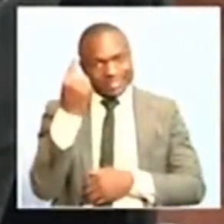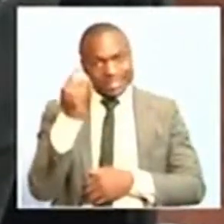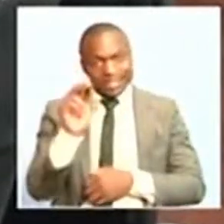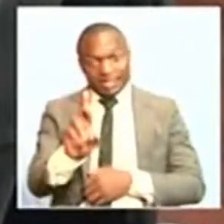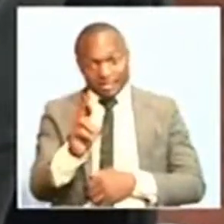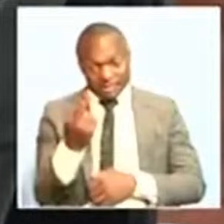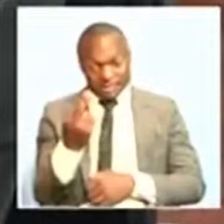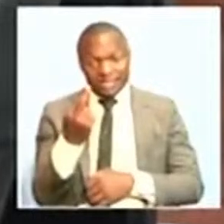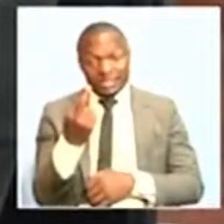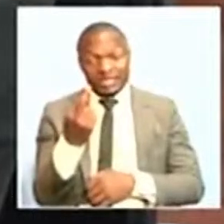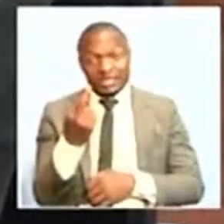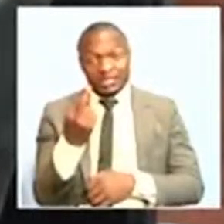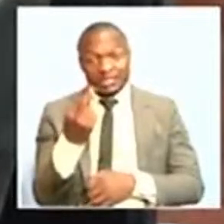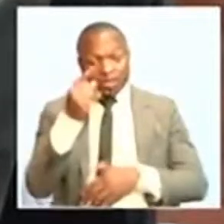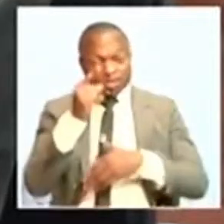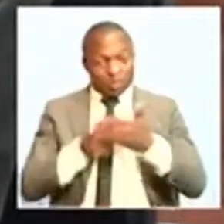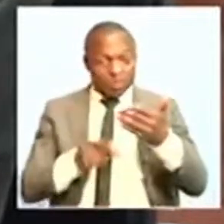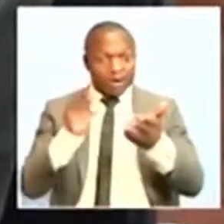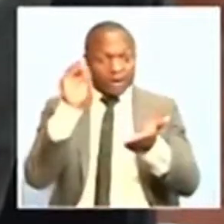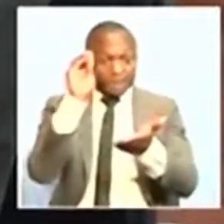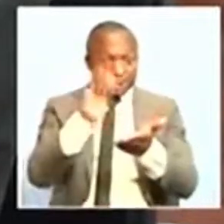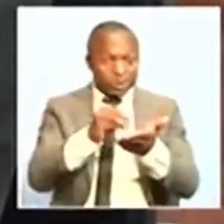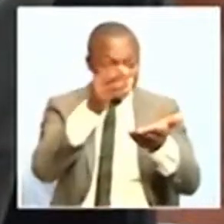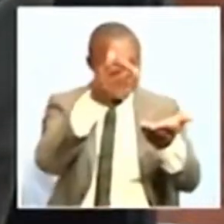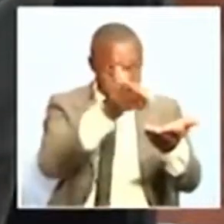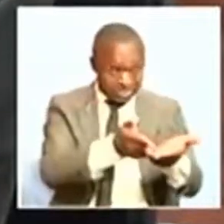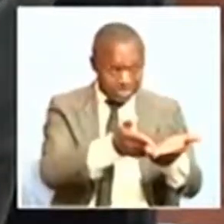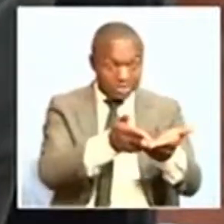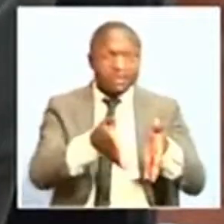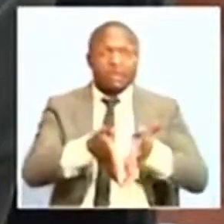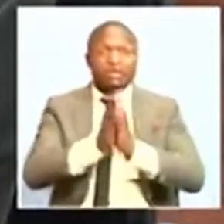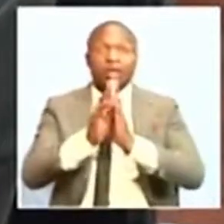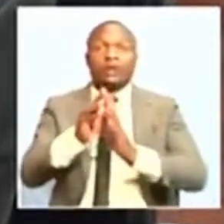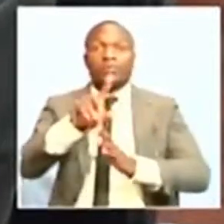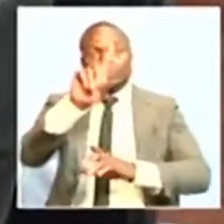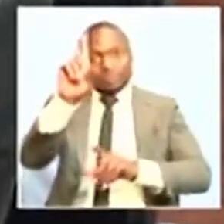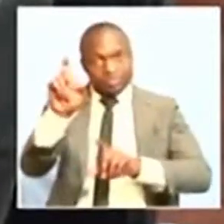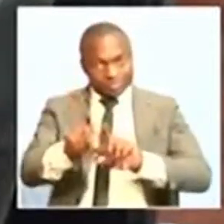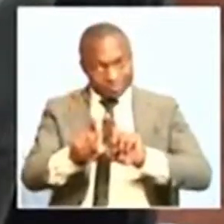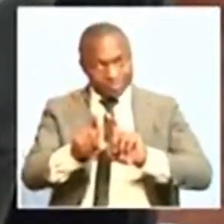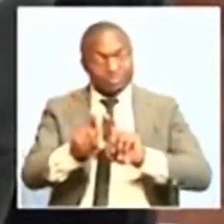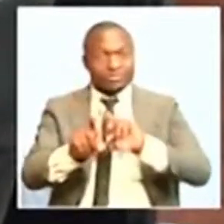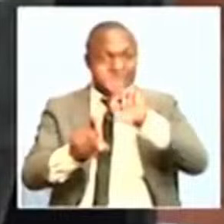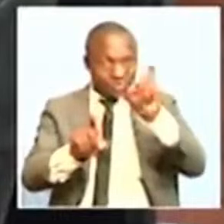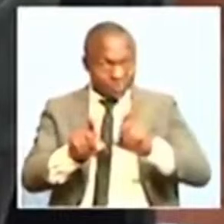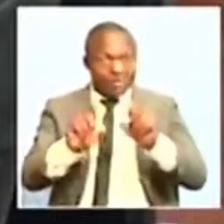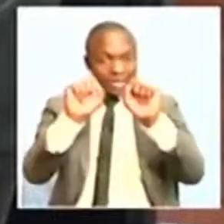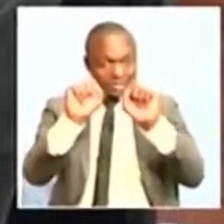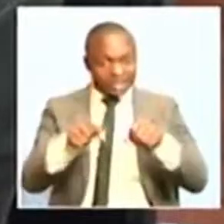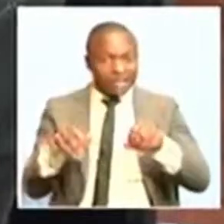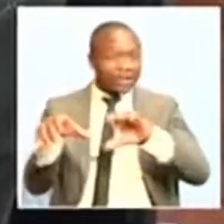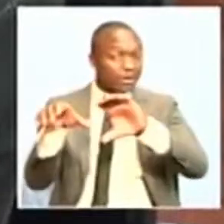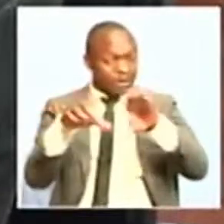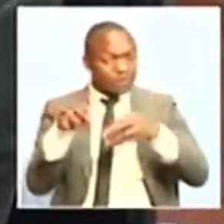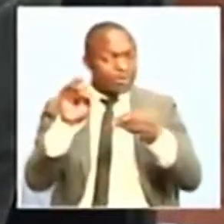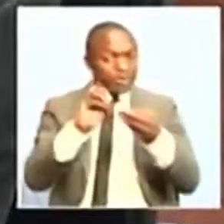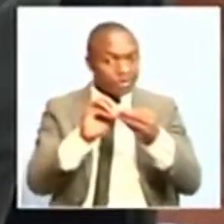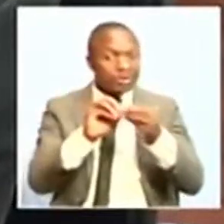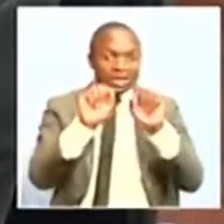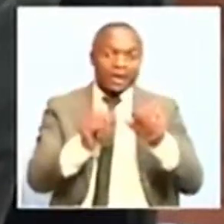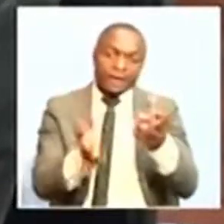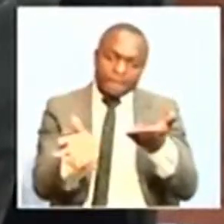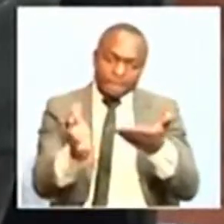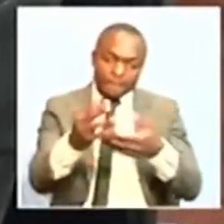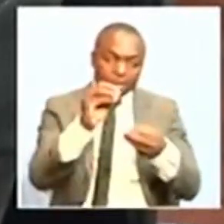refunds vis-a-vis what we are putting here, and then begin to ask the question, should we be doing more? Should we be collecting